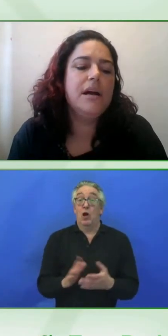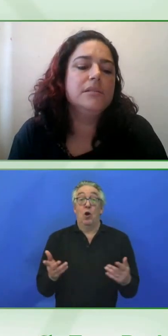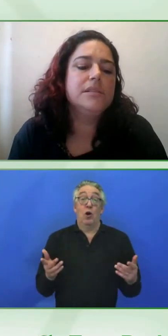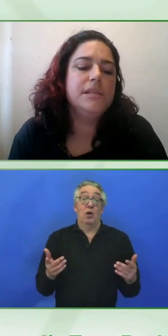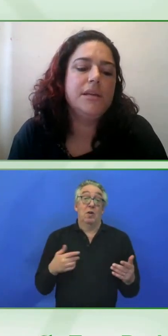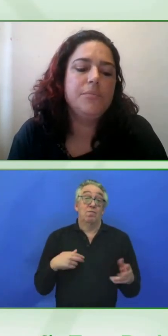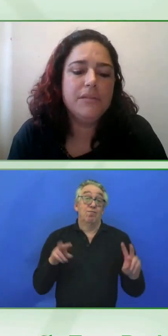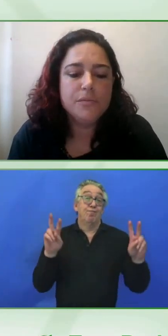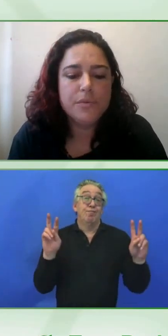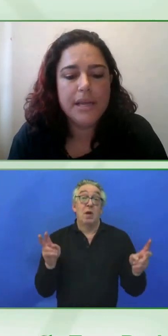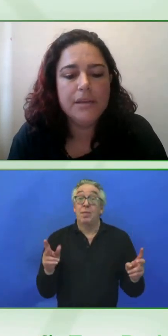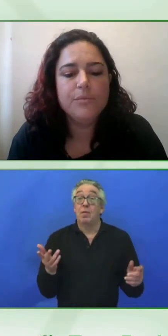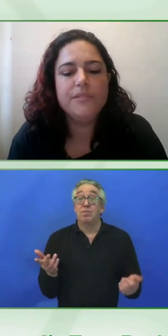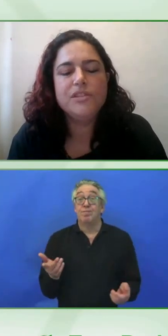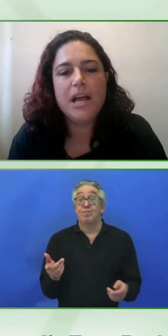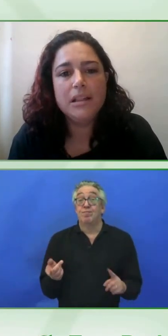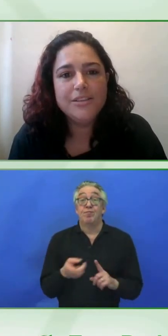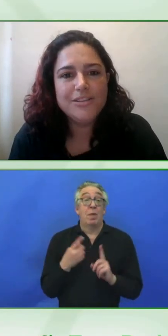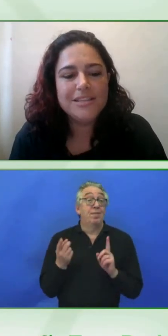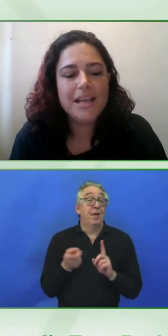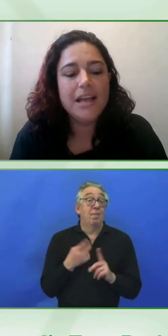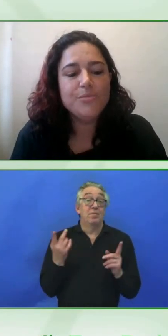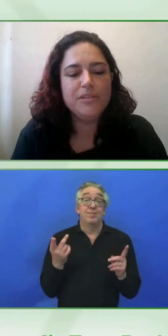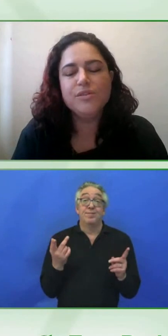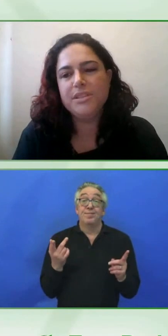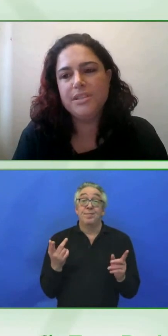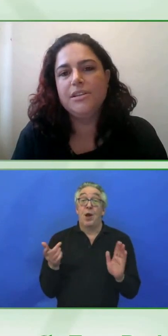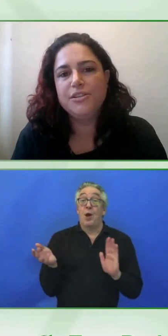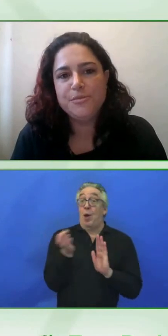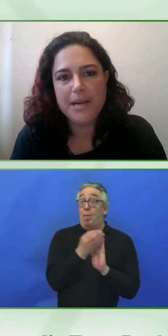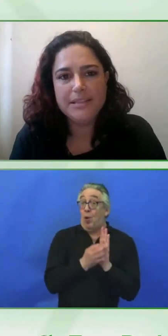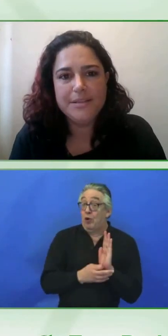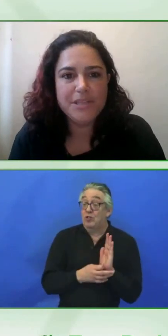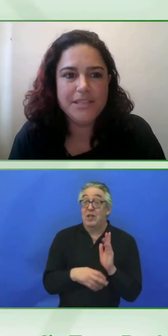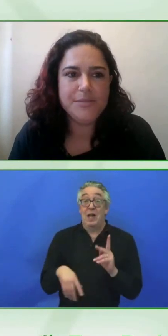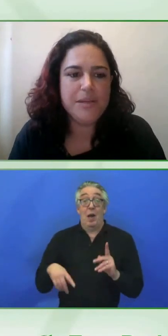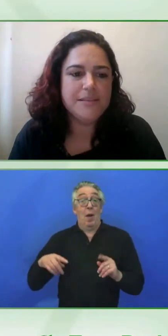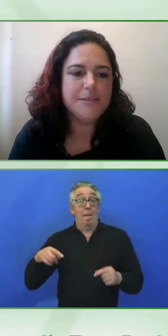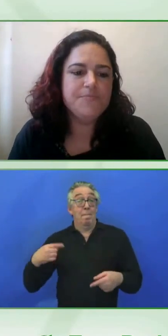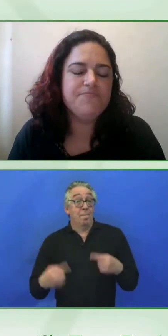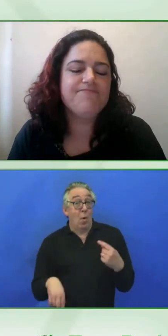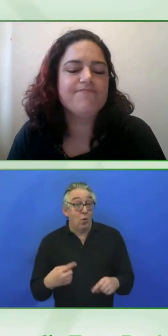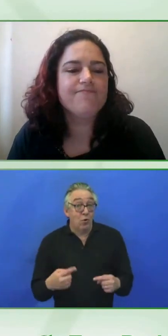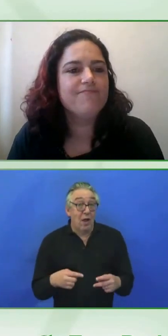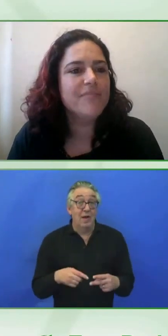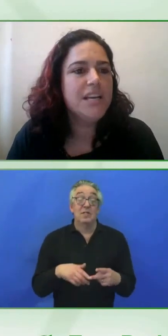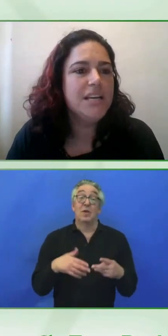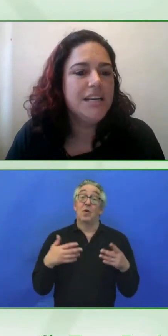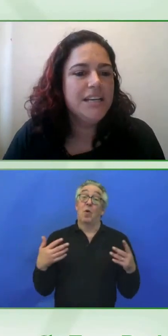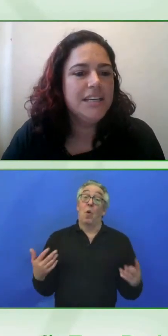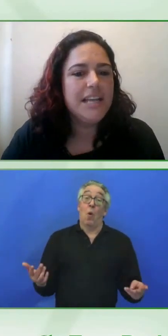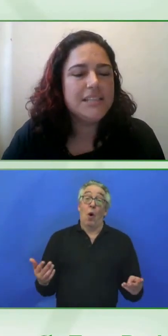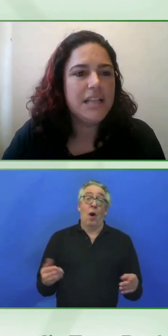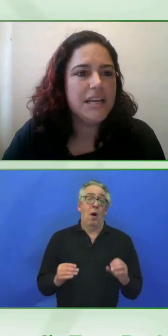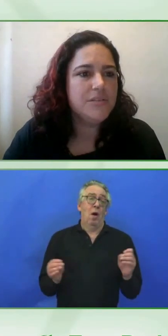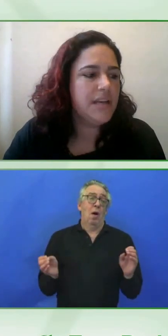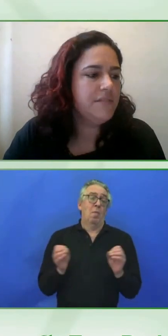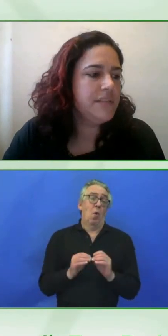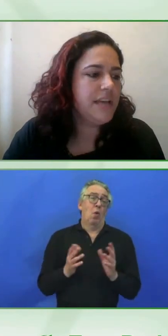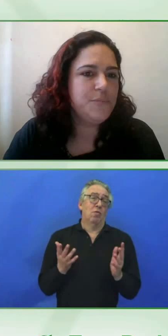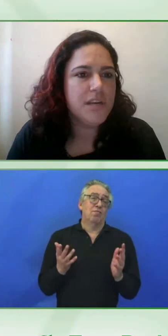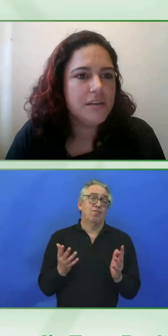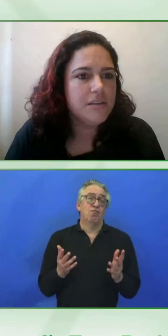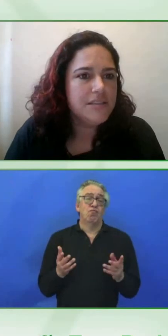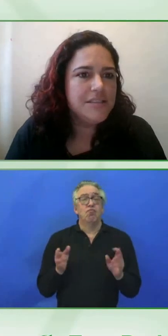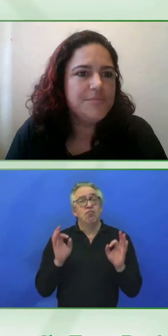carried out in a playful way with challenges and previous research by the participants. Next slide, we have